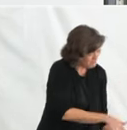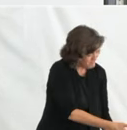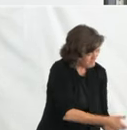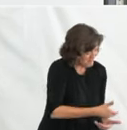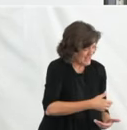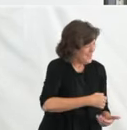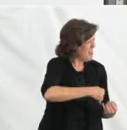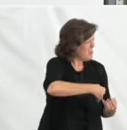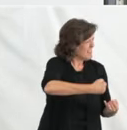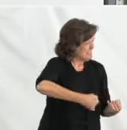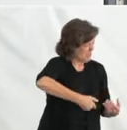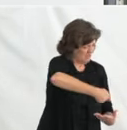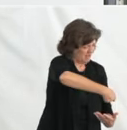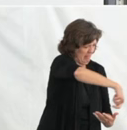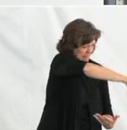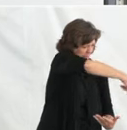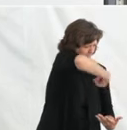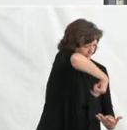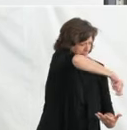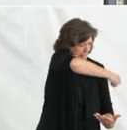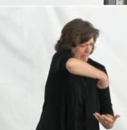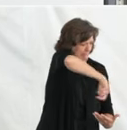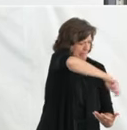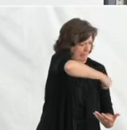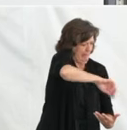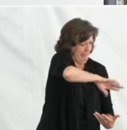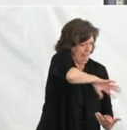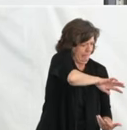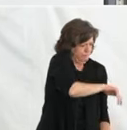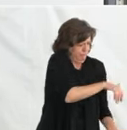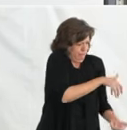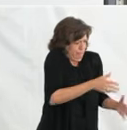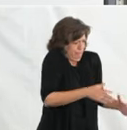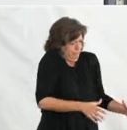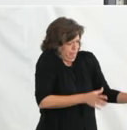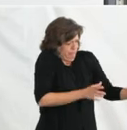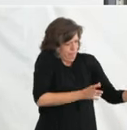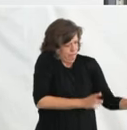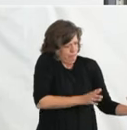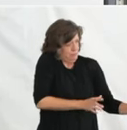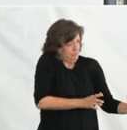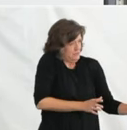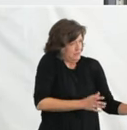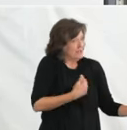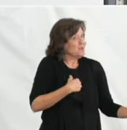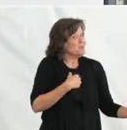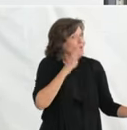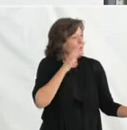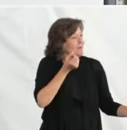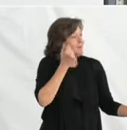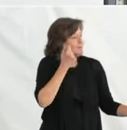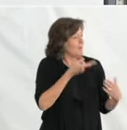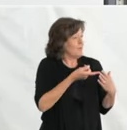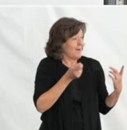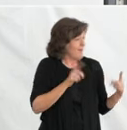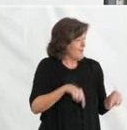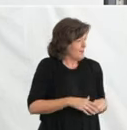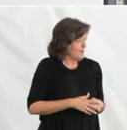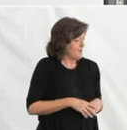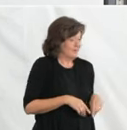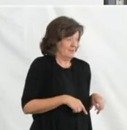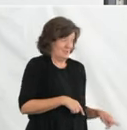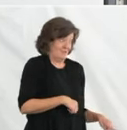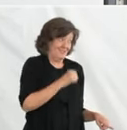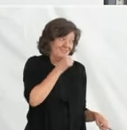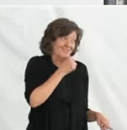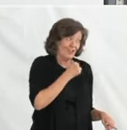bloody tentacle. And we saw where Alicia, in her deep and secret need to know whether or not Mrs. Baird was Wonder